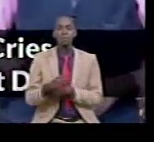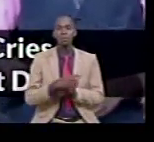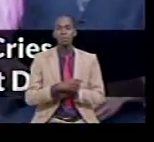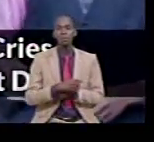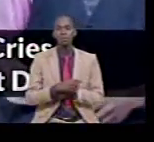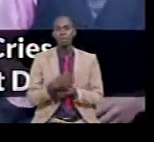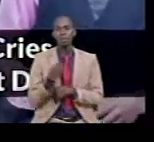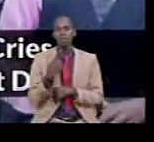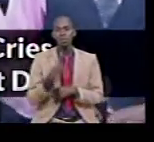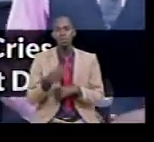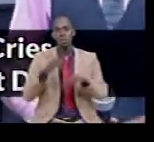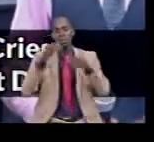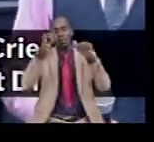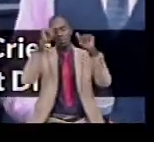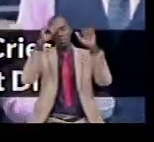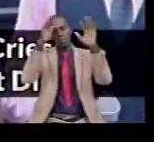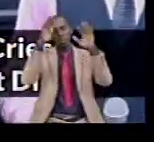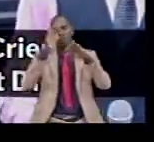the Father